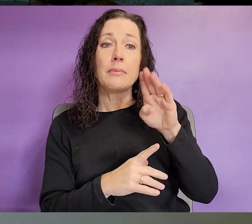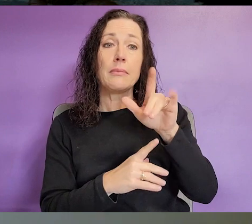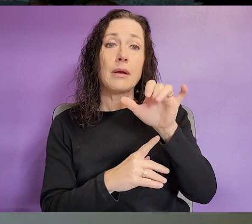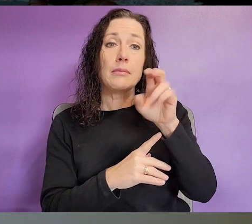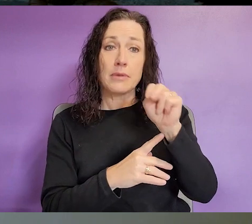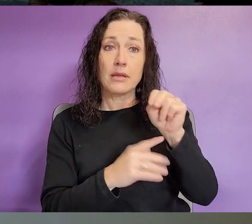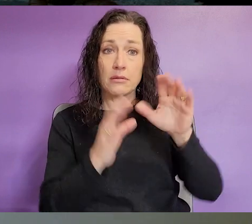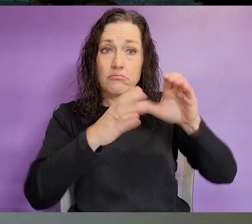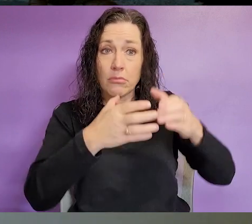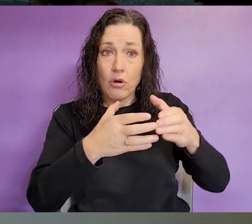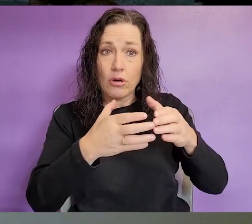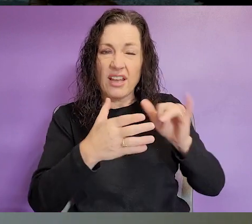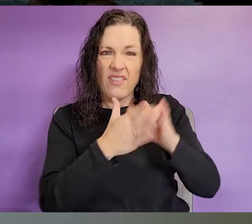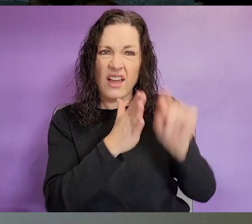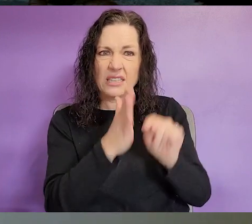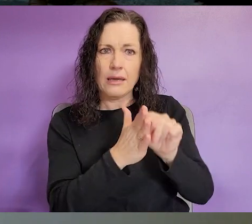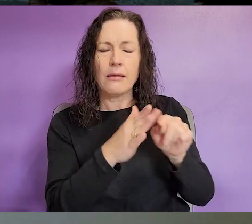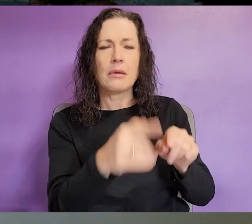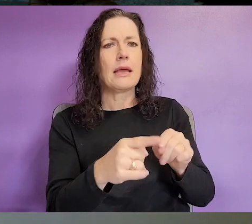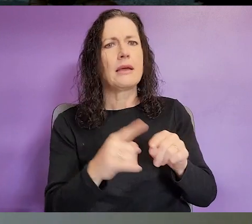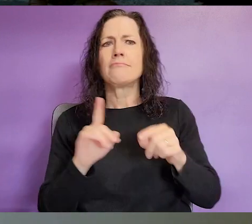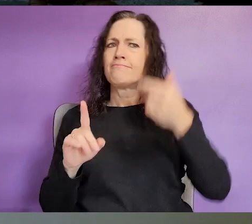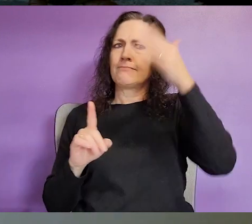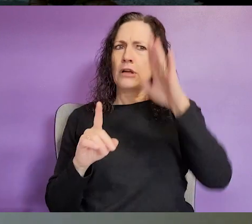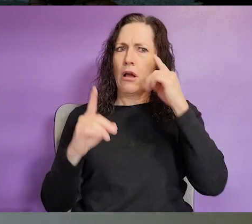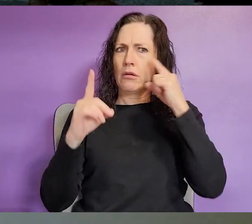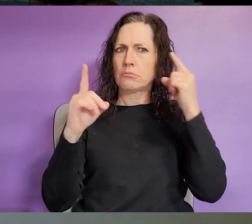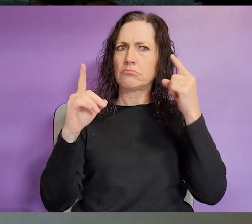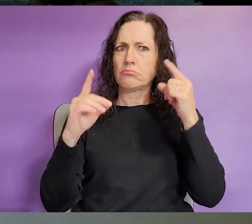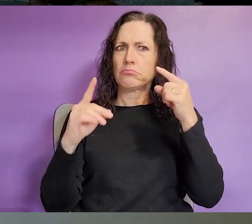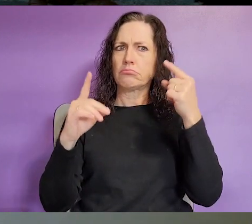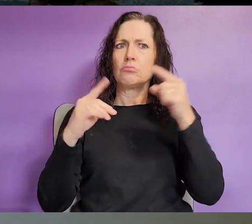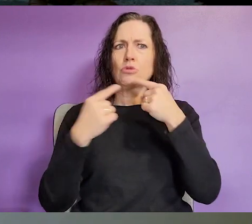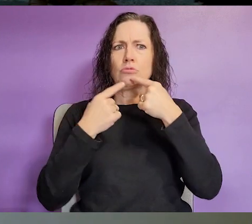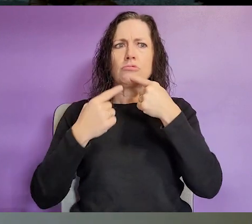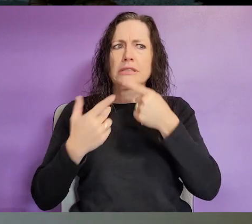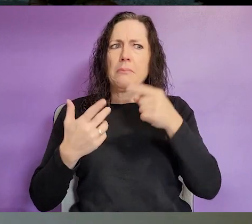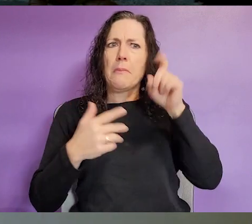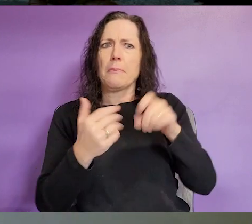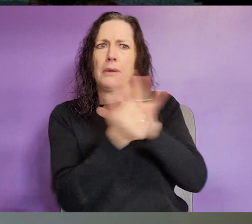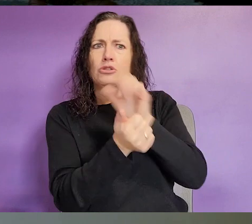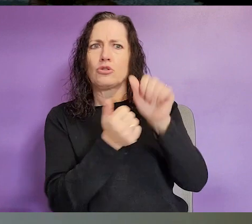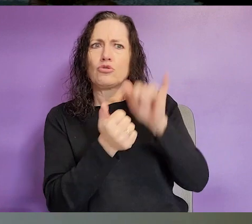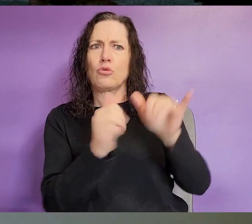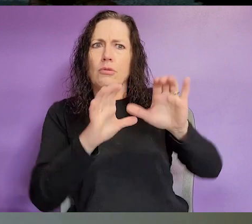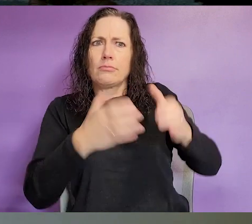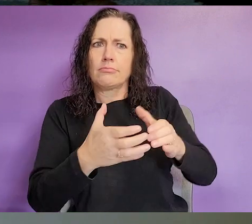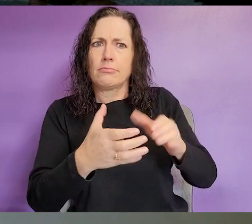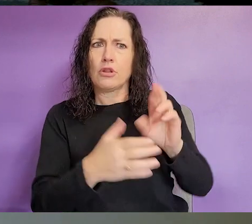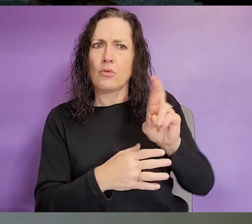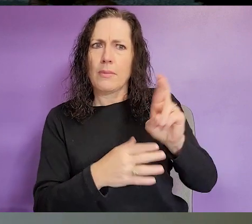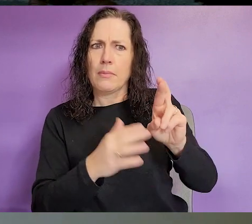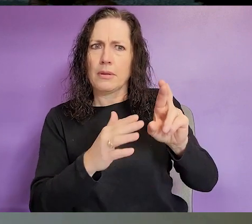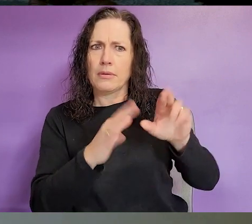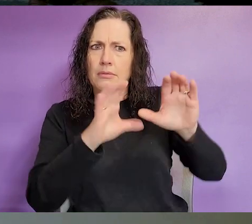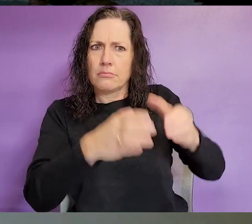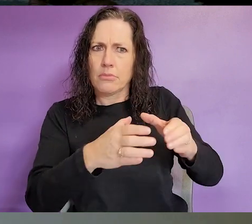was destroying. And it was God's mission for him to destroy.